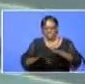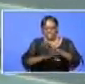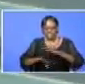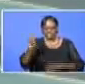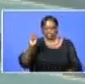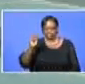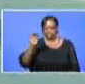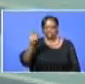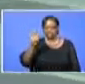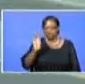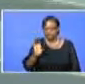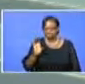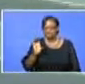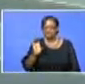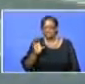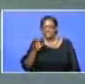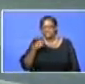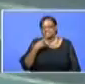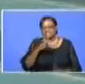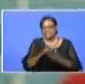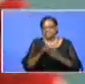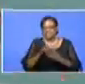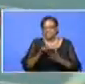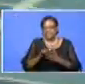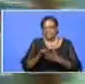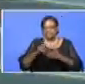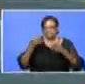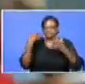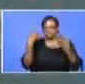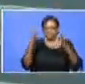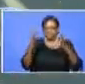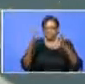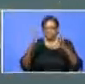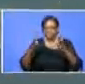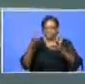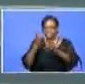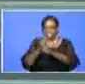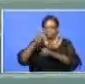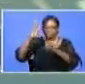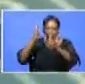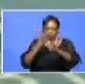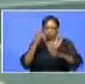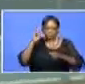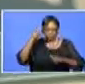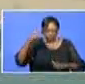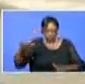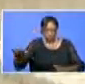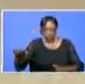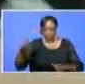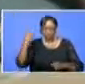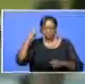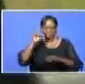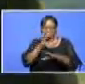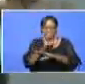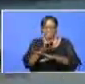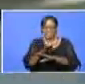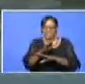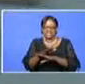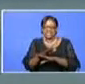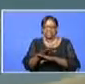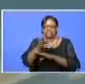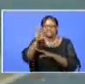boys 400 meters, Terrence Jones powered his way through the finish to capture Team Bahamas' fourth gold medal of the night with a personal best time